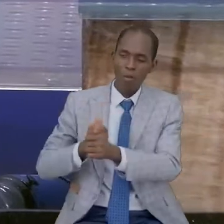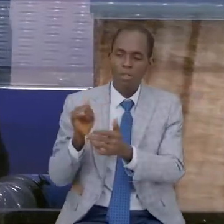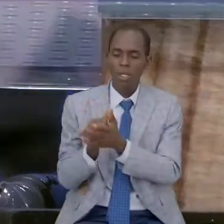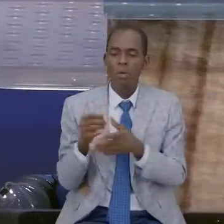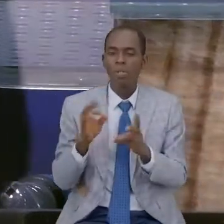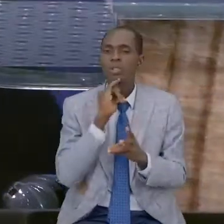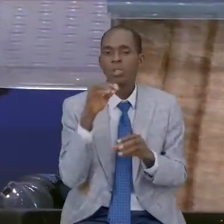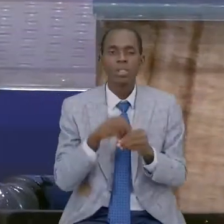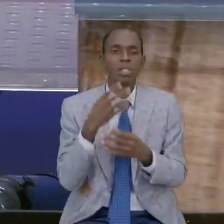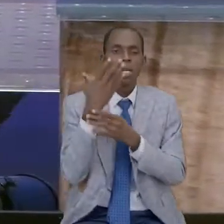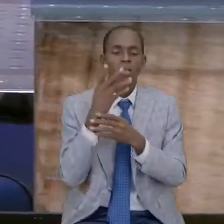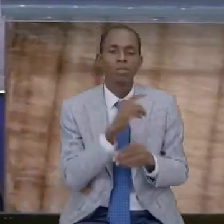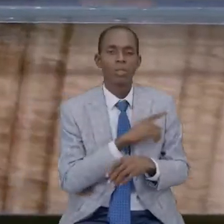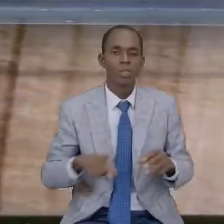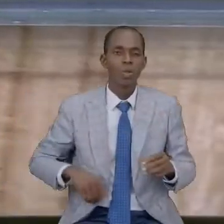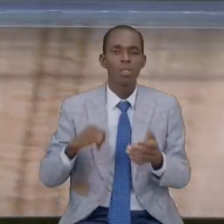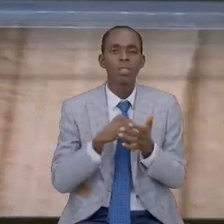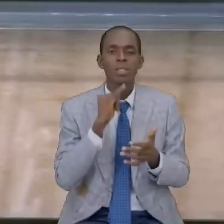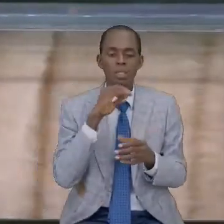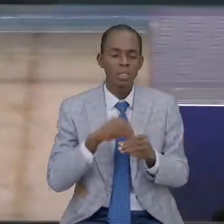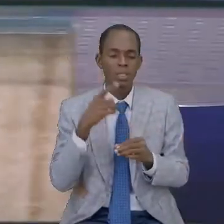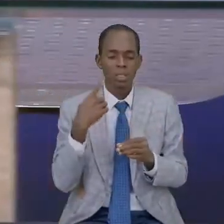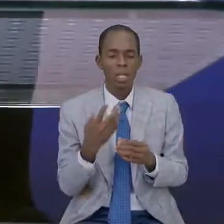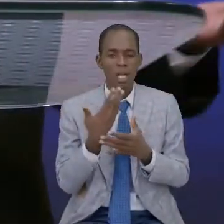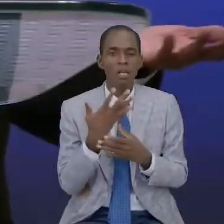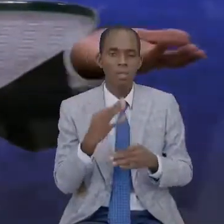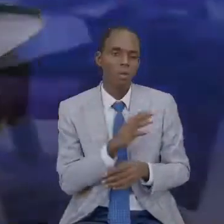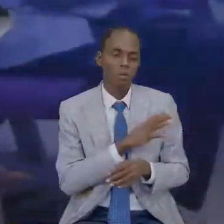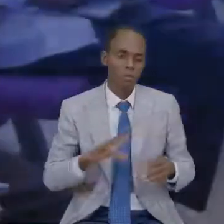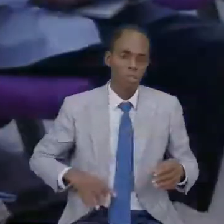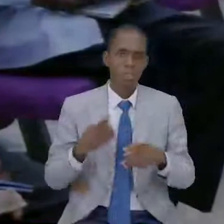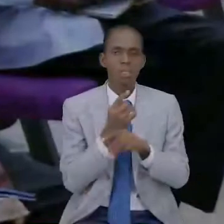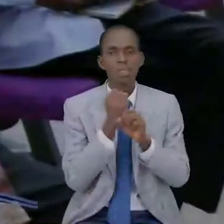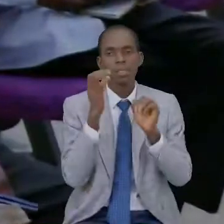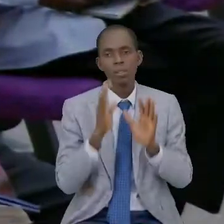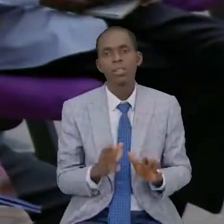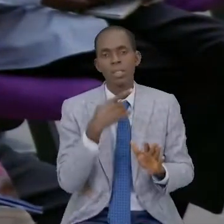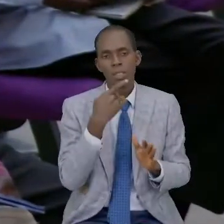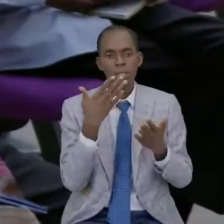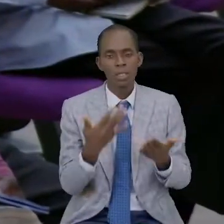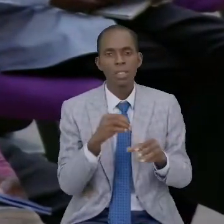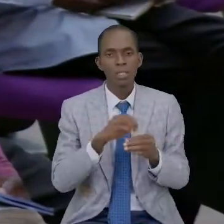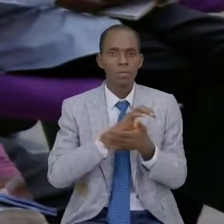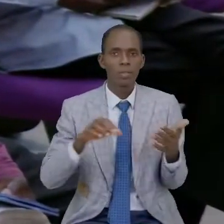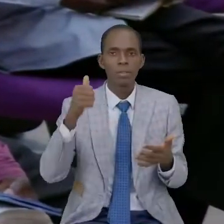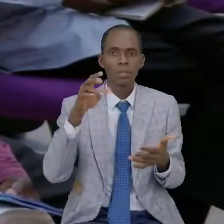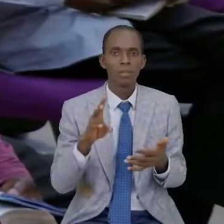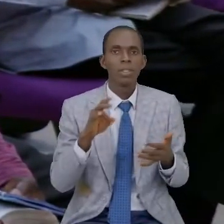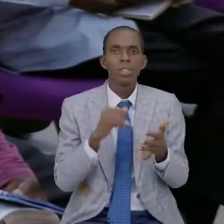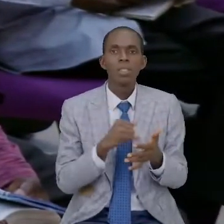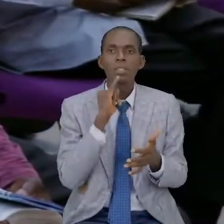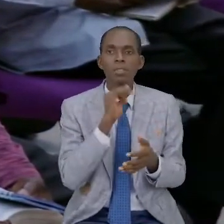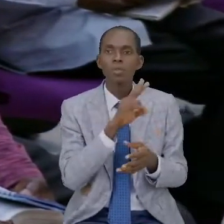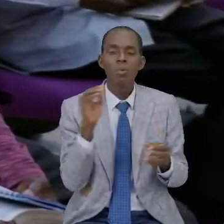the hand of the law. It's in the hand of Christ. In verse 17, now then, it is no more I that do